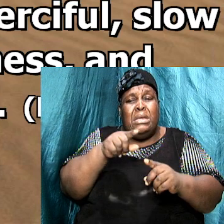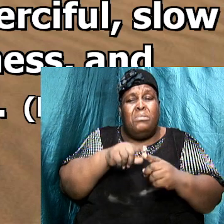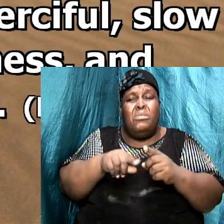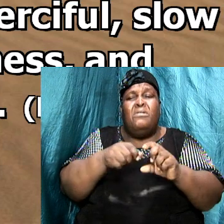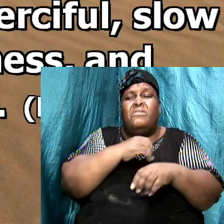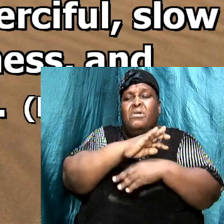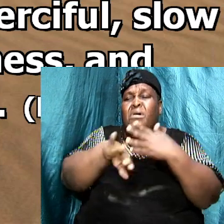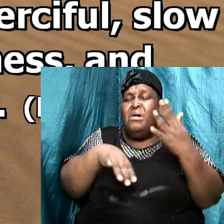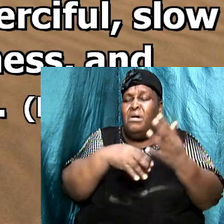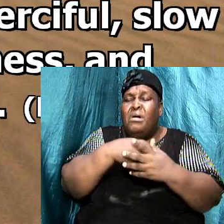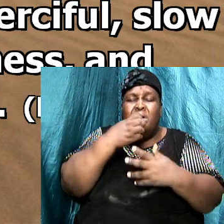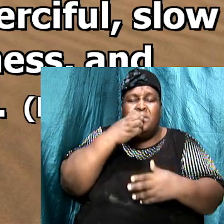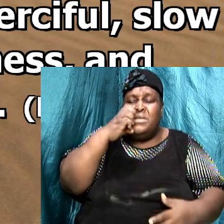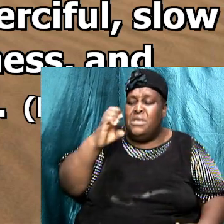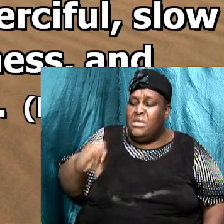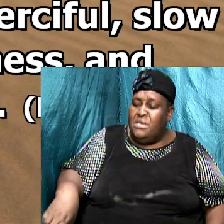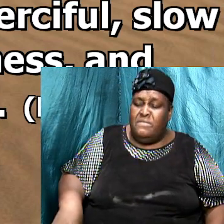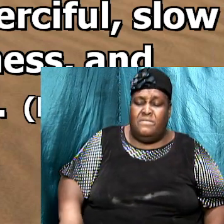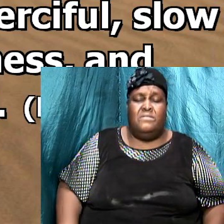of the evil.